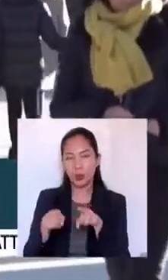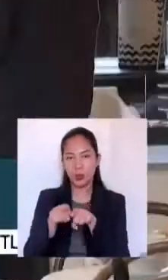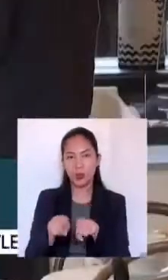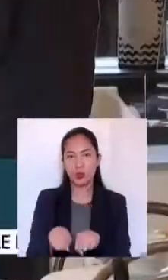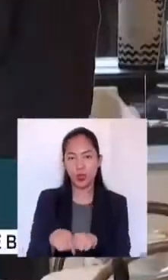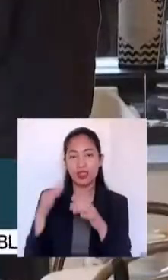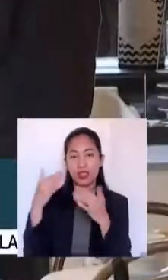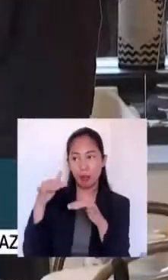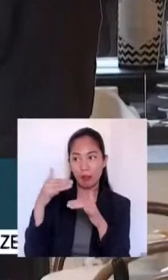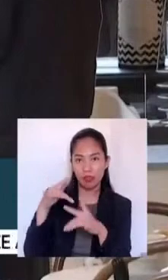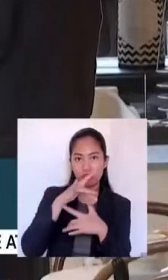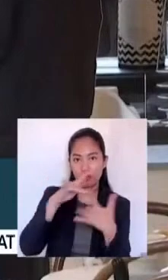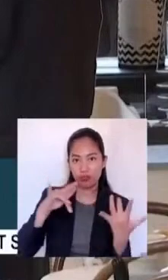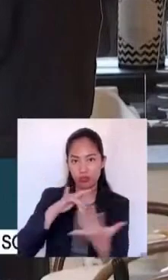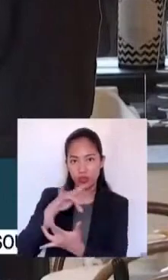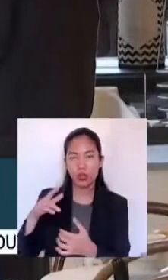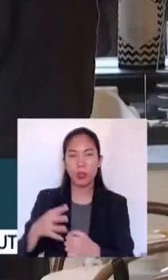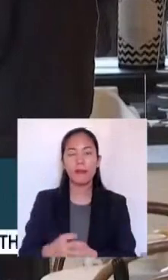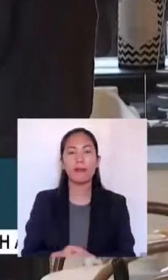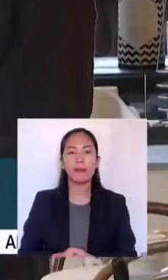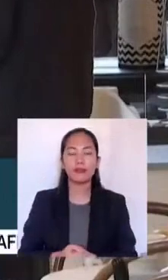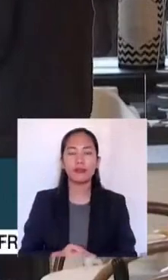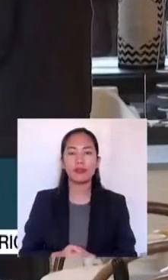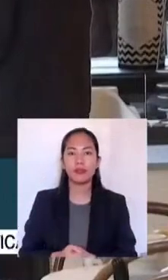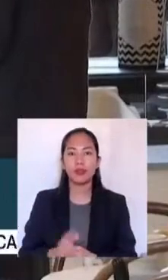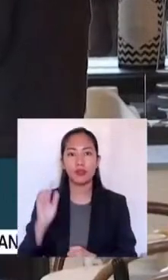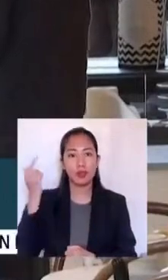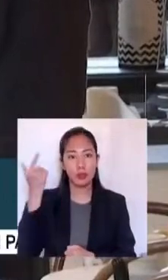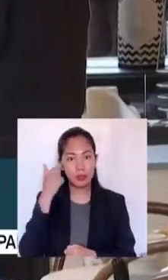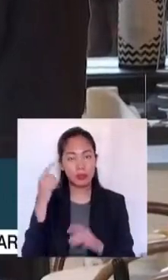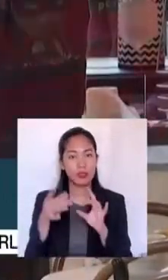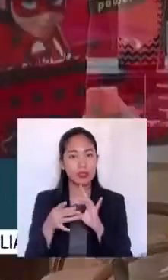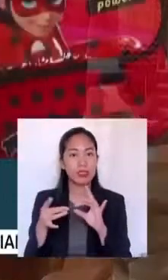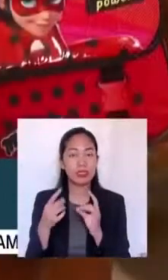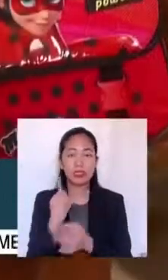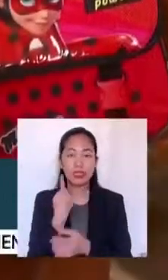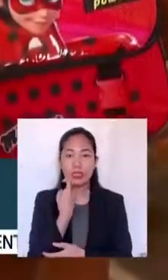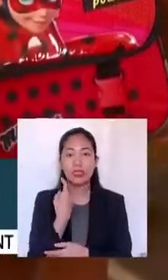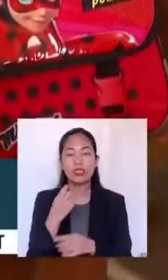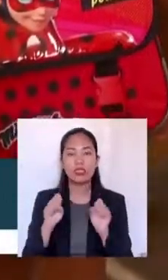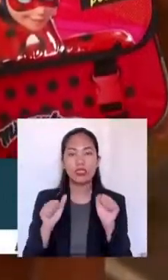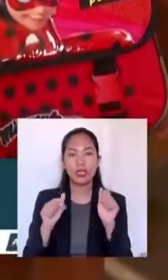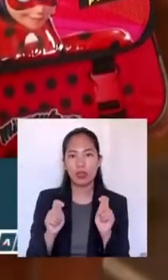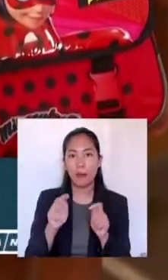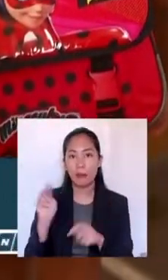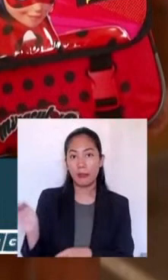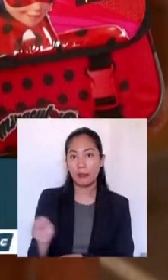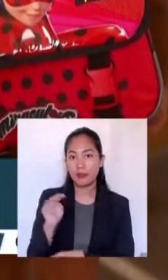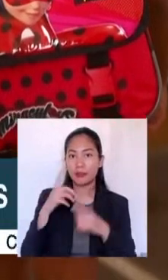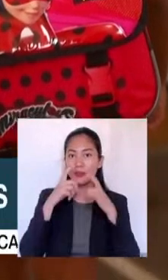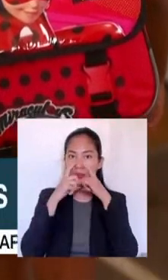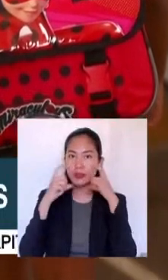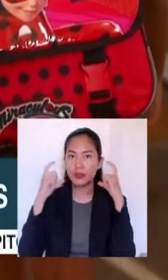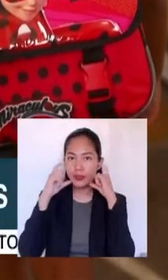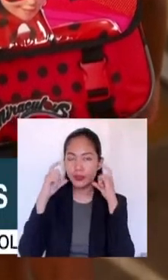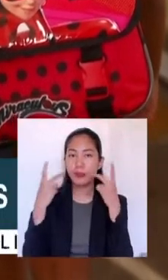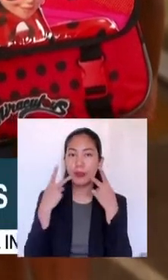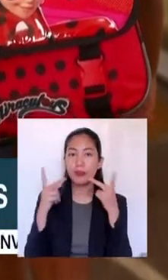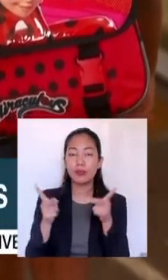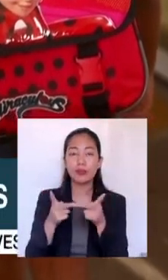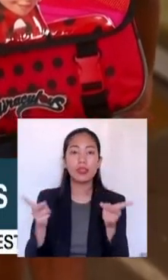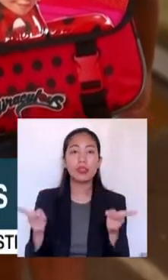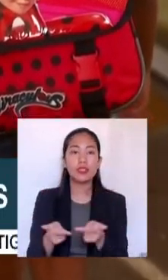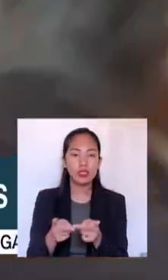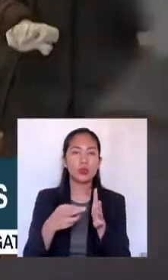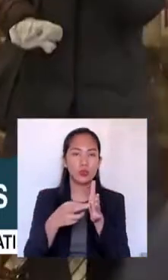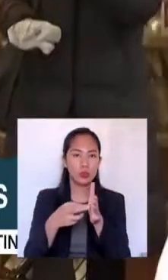freedoms. Meanwhile, the government said earlier on Saturday that from Monday, wearing masks in public spaces would be mandatory for children as